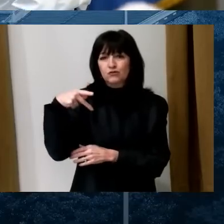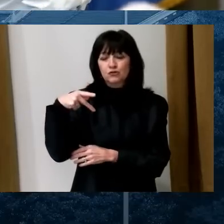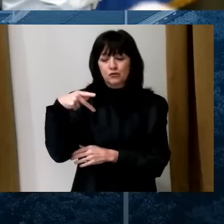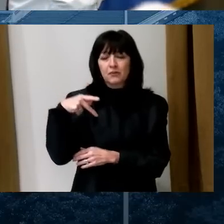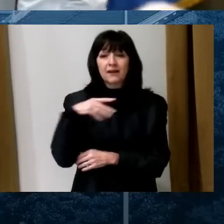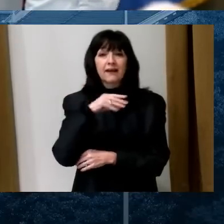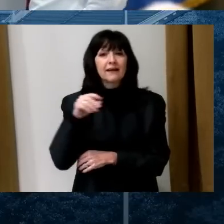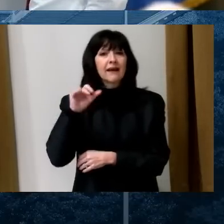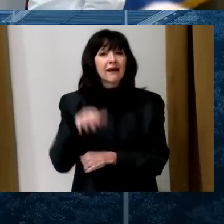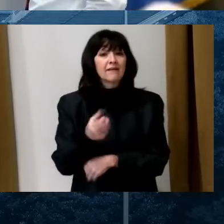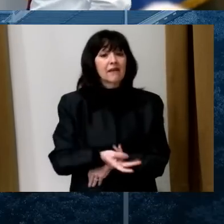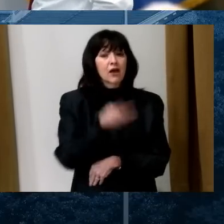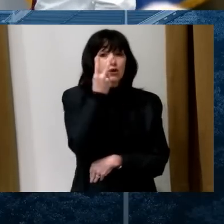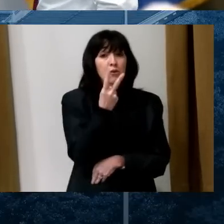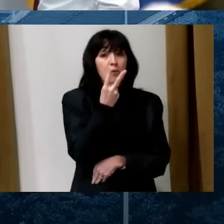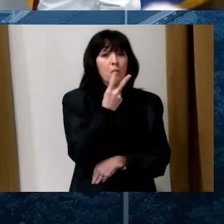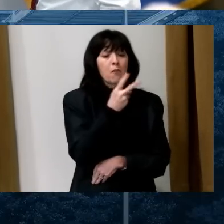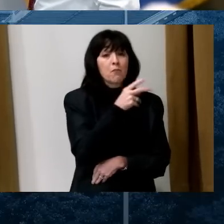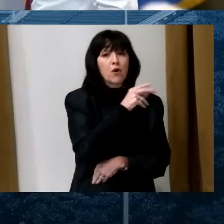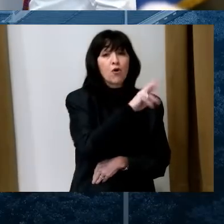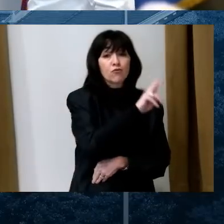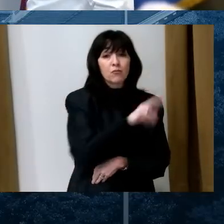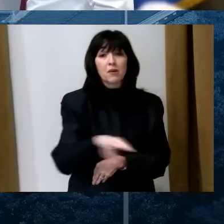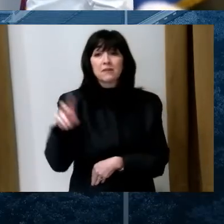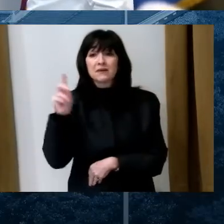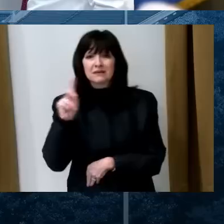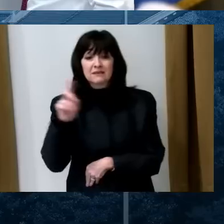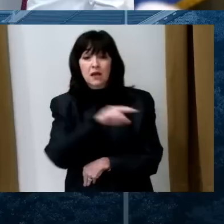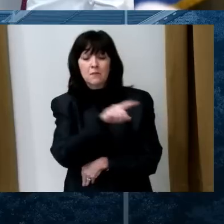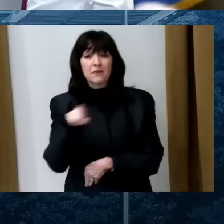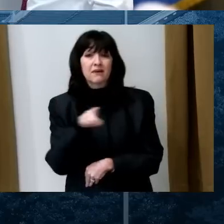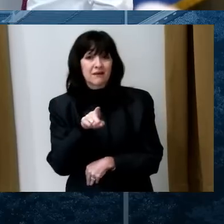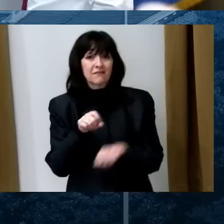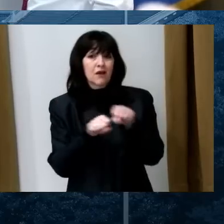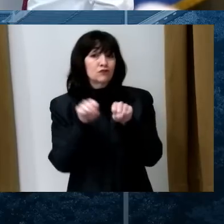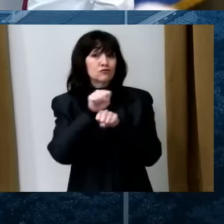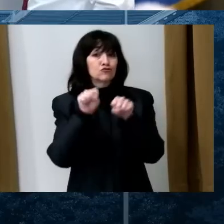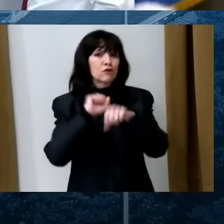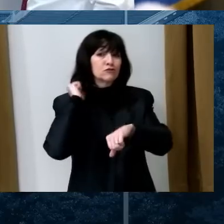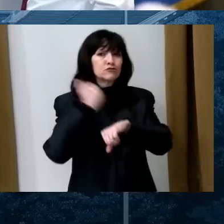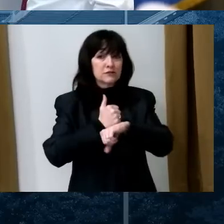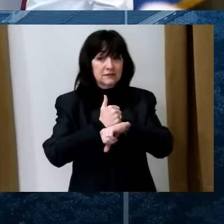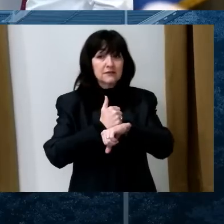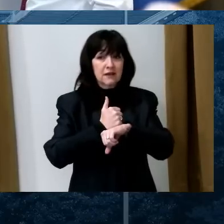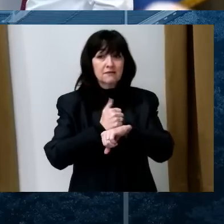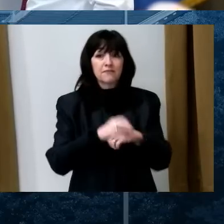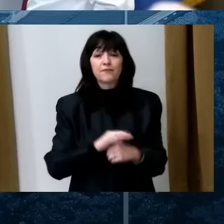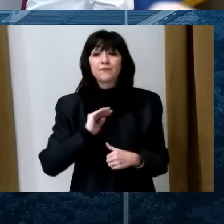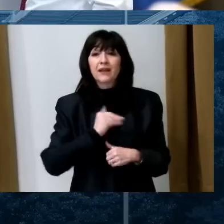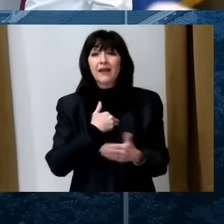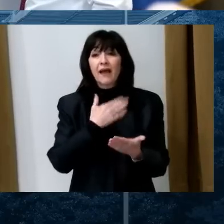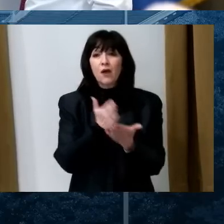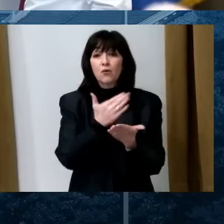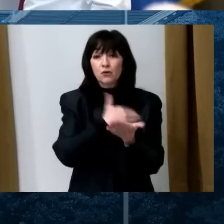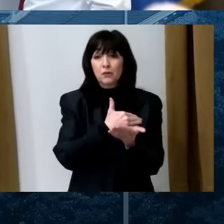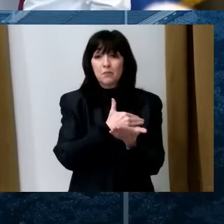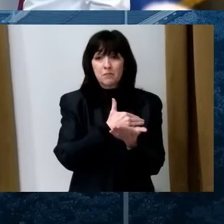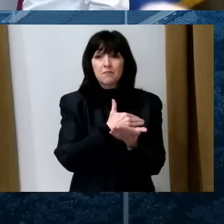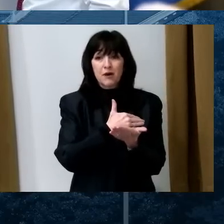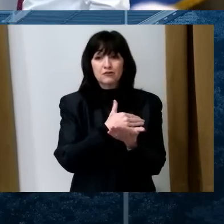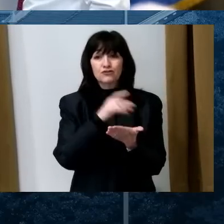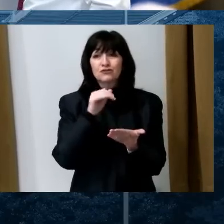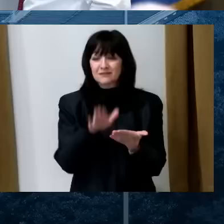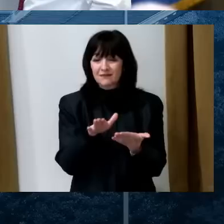bipartisan infrastructure legislation. Here are the buckets for ARPA. We talked about many of